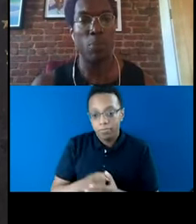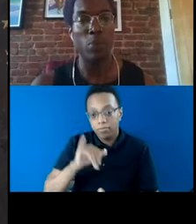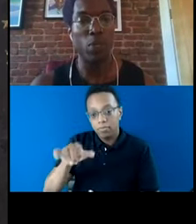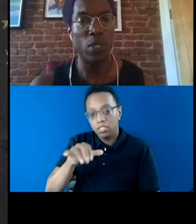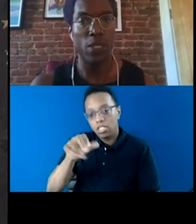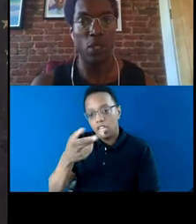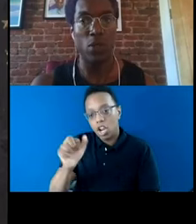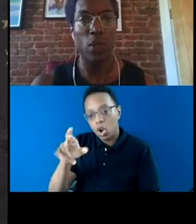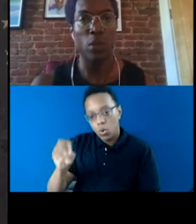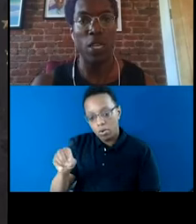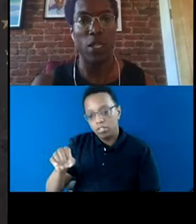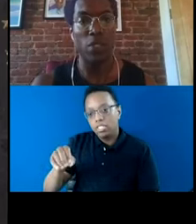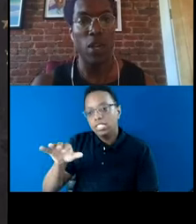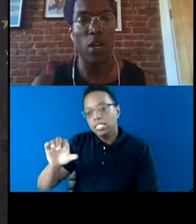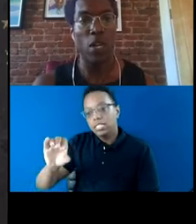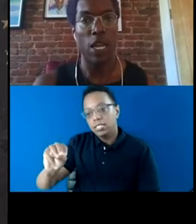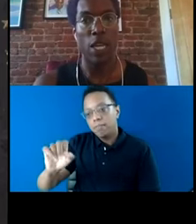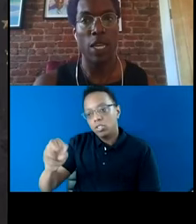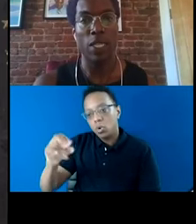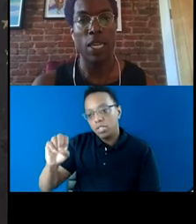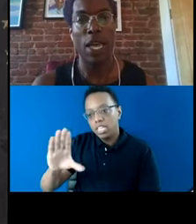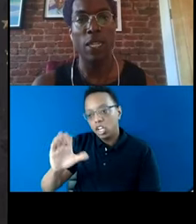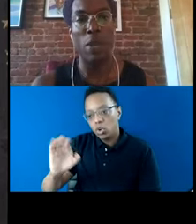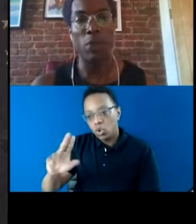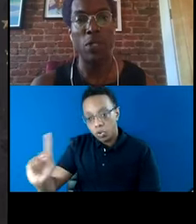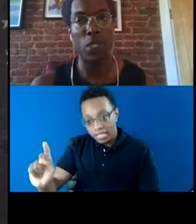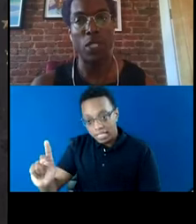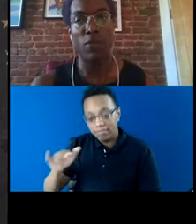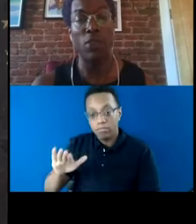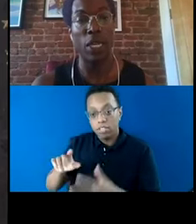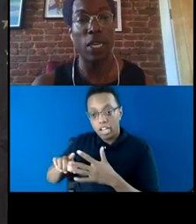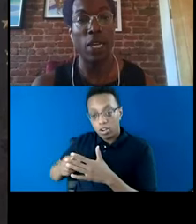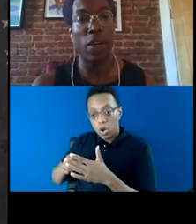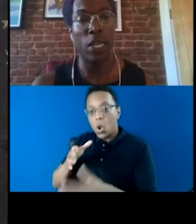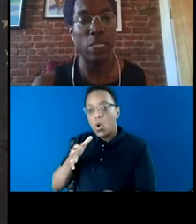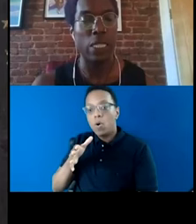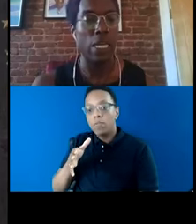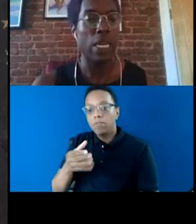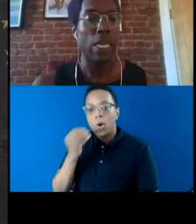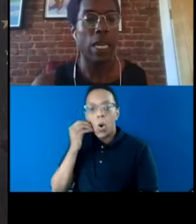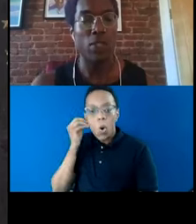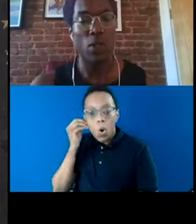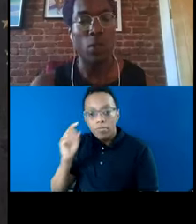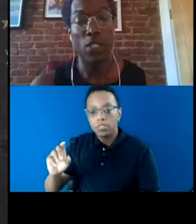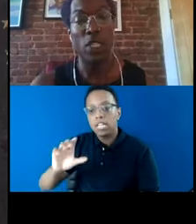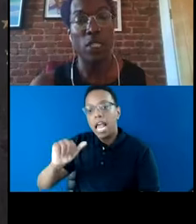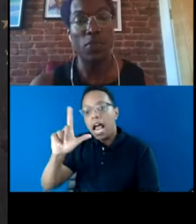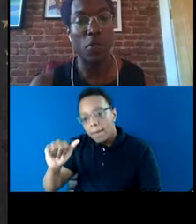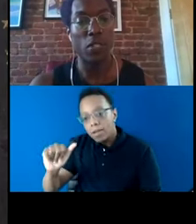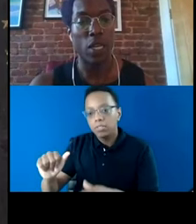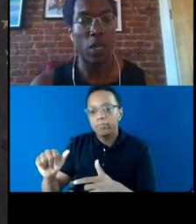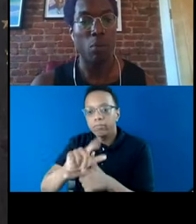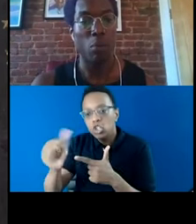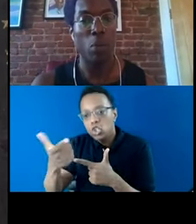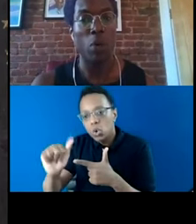Creek are a people whose ancestral homelands are in the Alabama, Georgia, and Florida areas. And she is